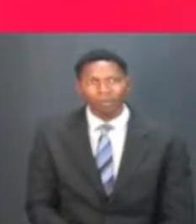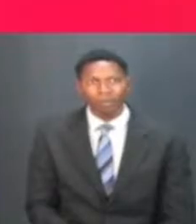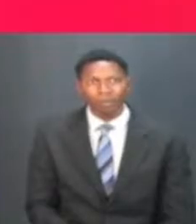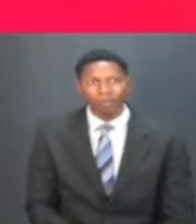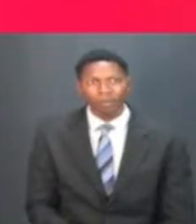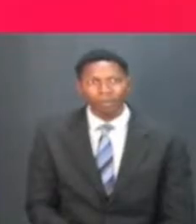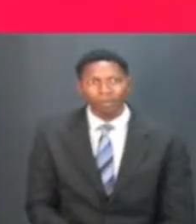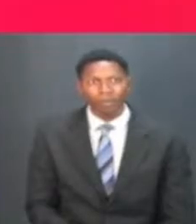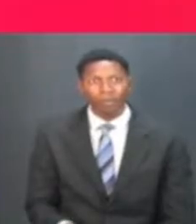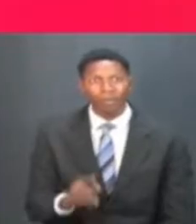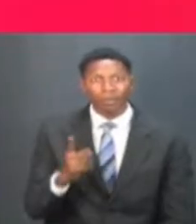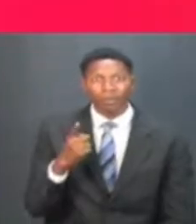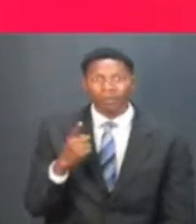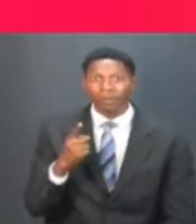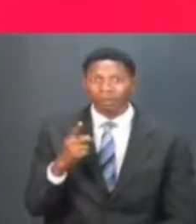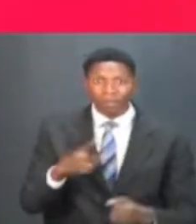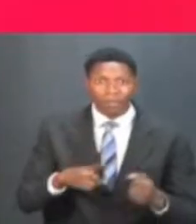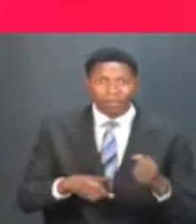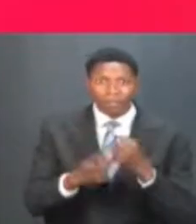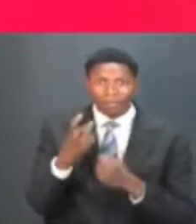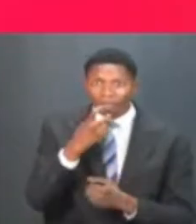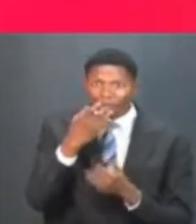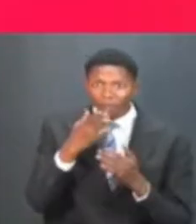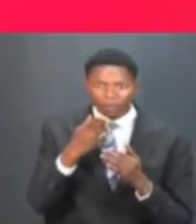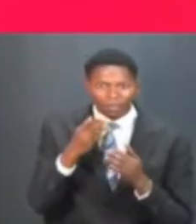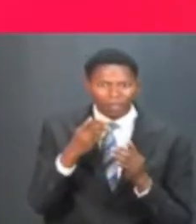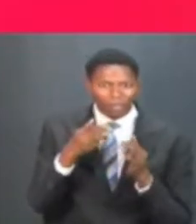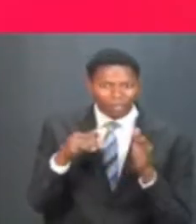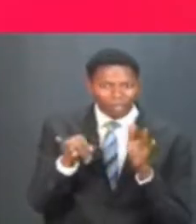First Deputy Speaker, have you admitted any statement?